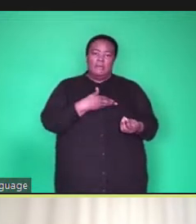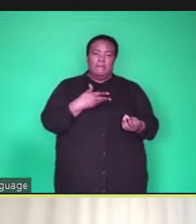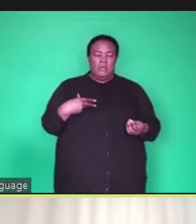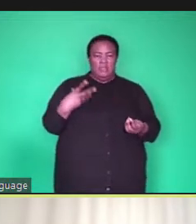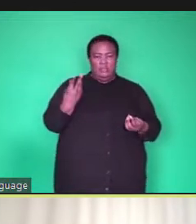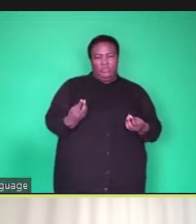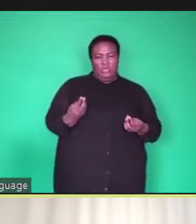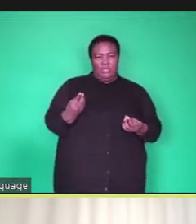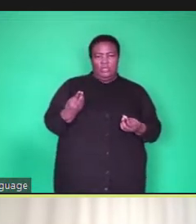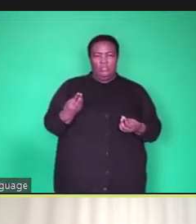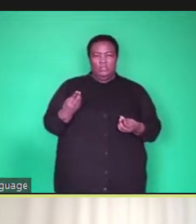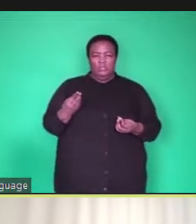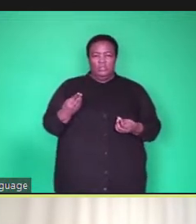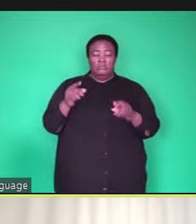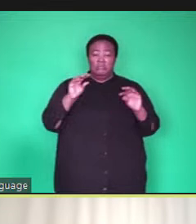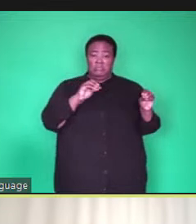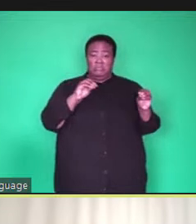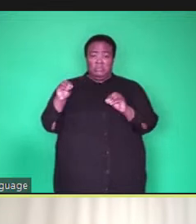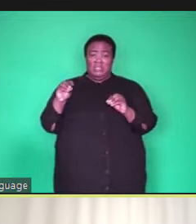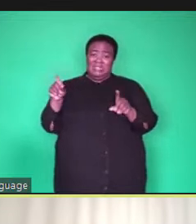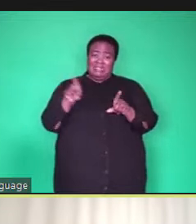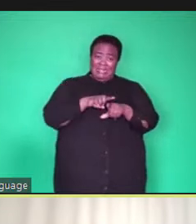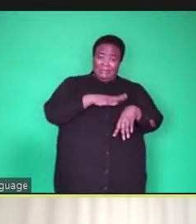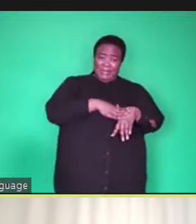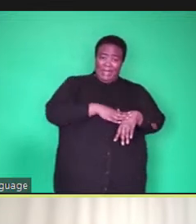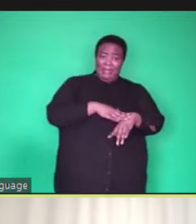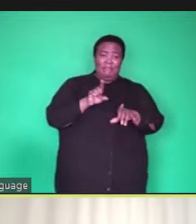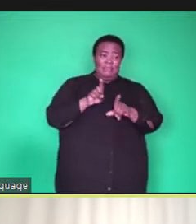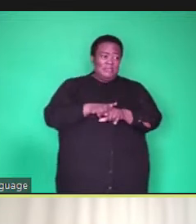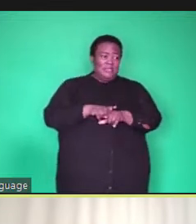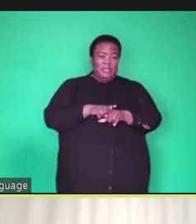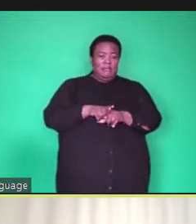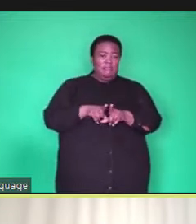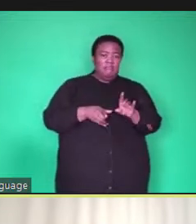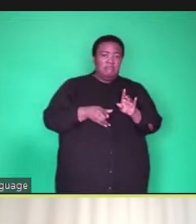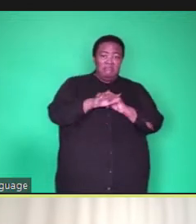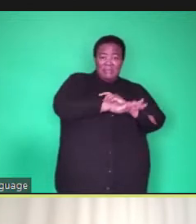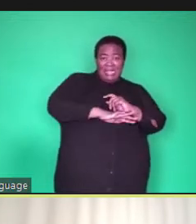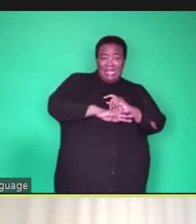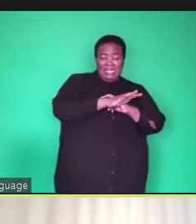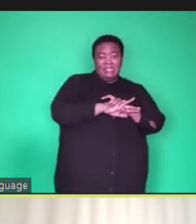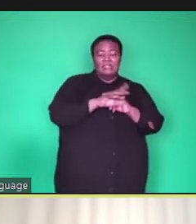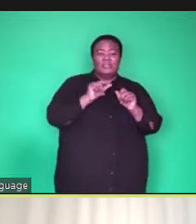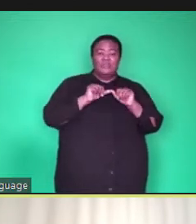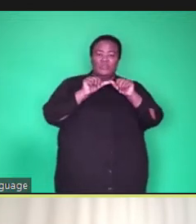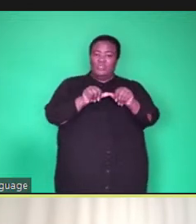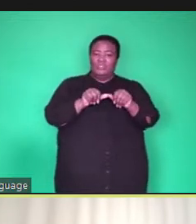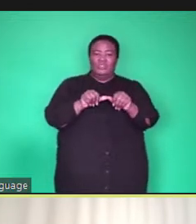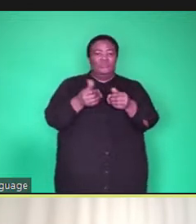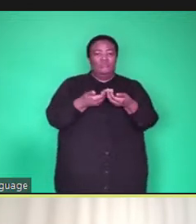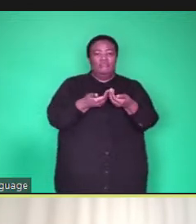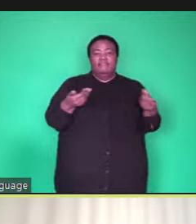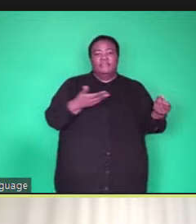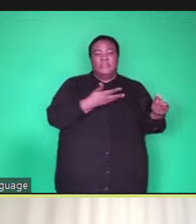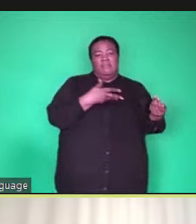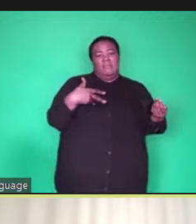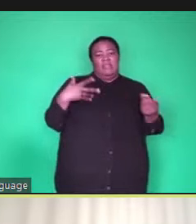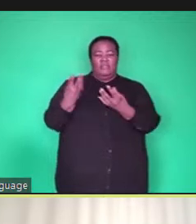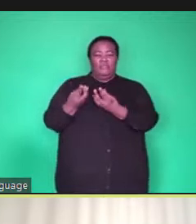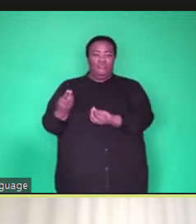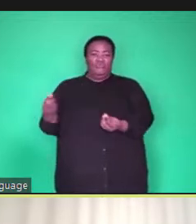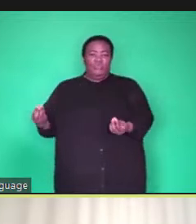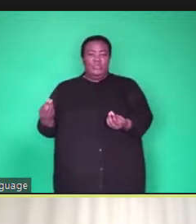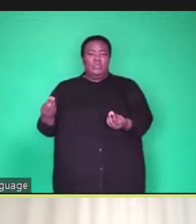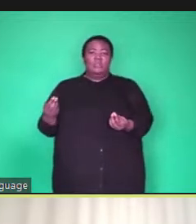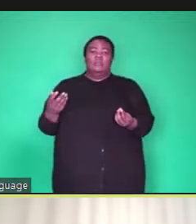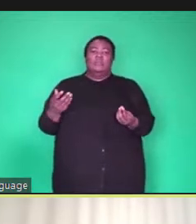migration events are not necessarily simultaneous or in the same direction. It continues to separate mothers and children. The children living